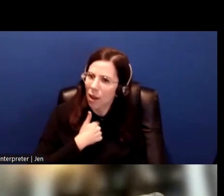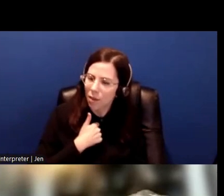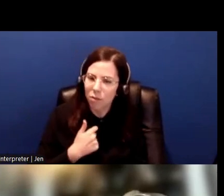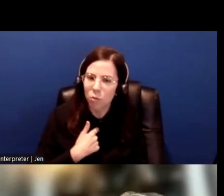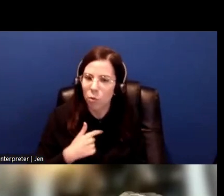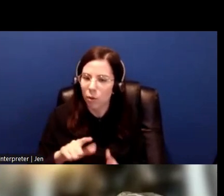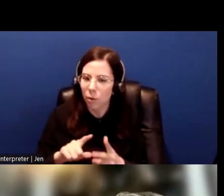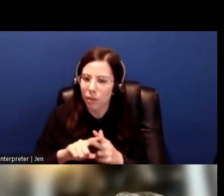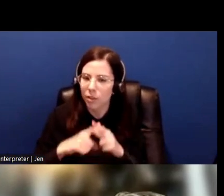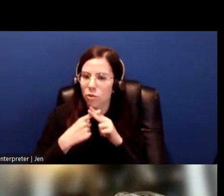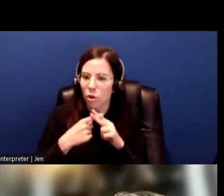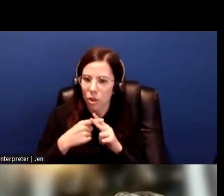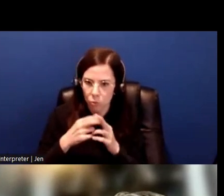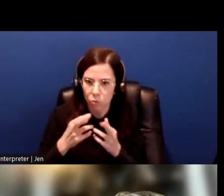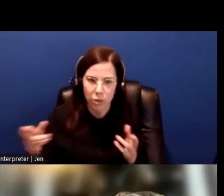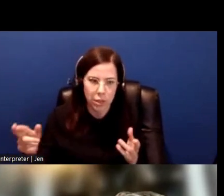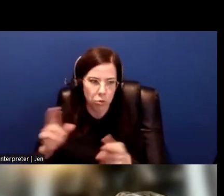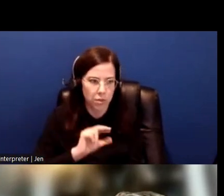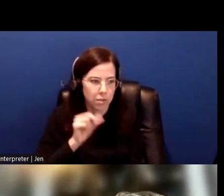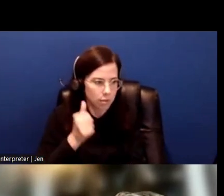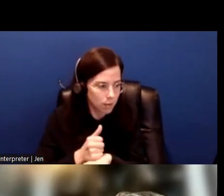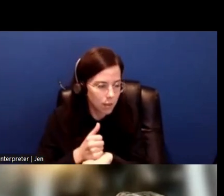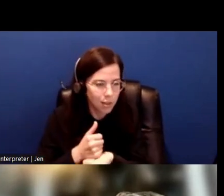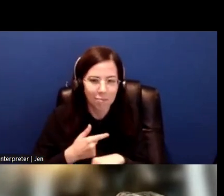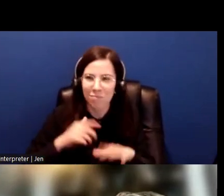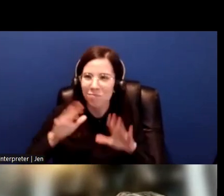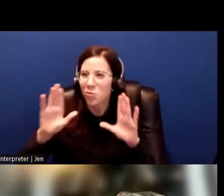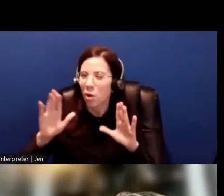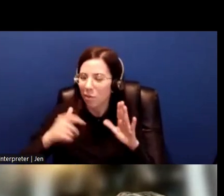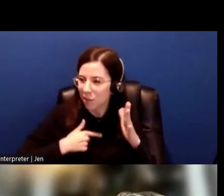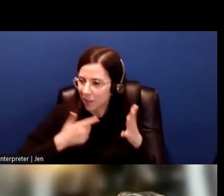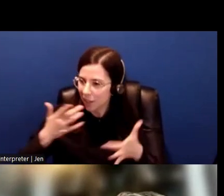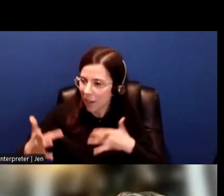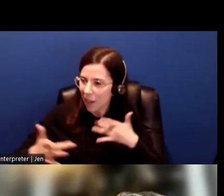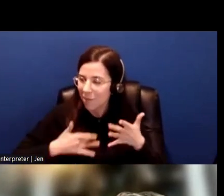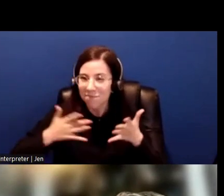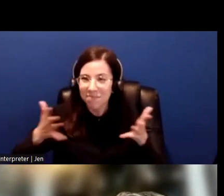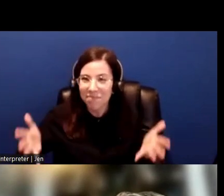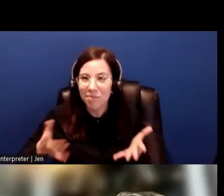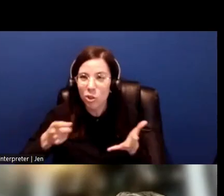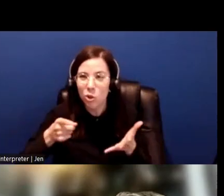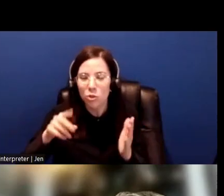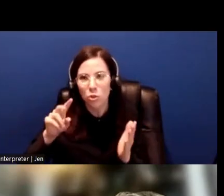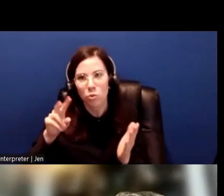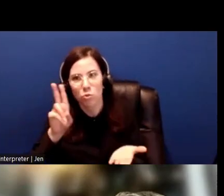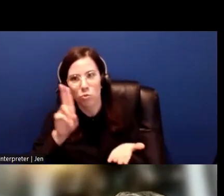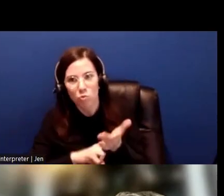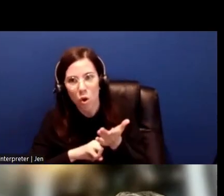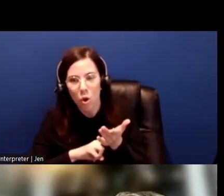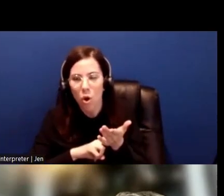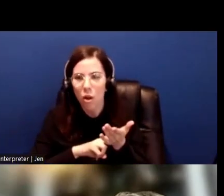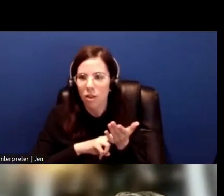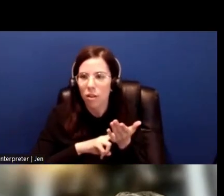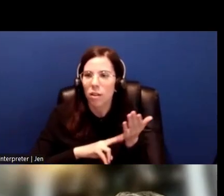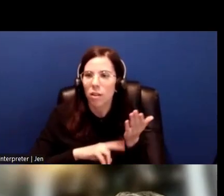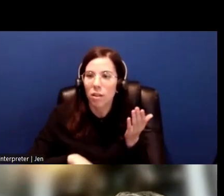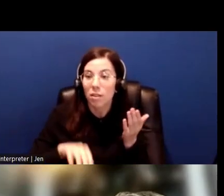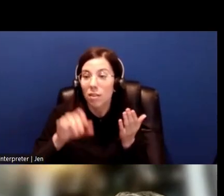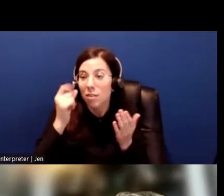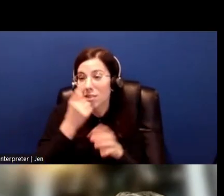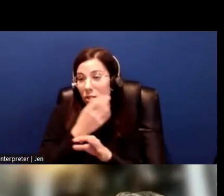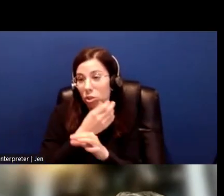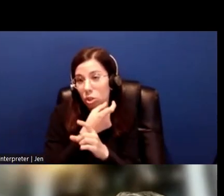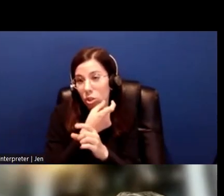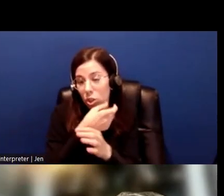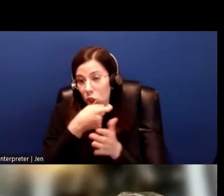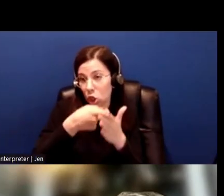created. So it's really great, and I really encourage everyone to enroll and to look through those resources. Enrollment in that is free, but you do have